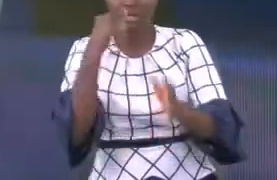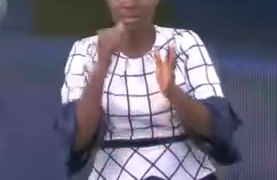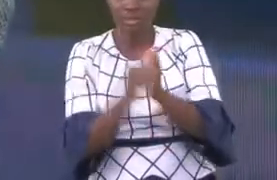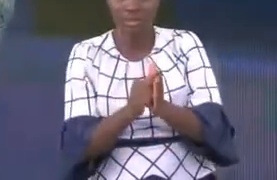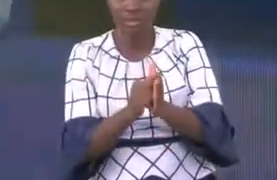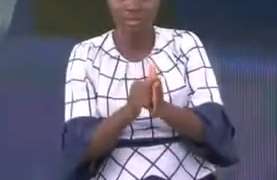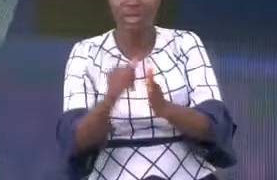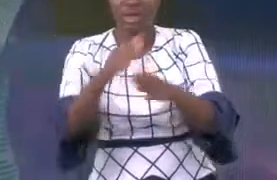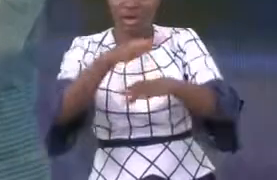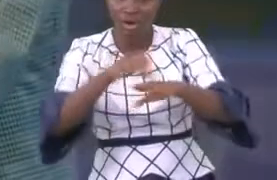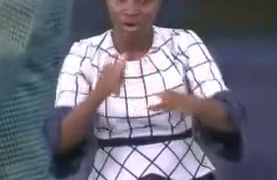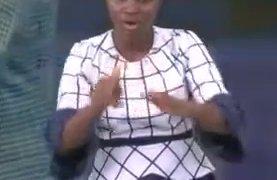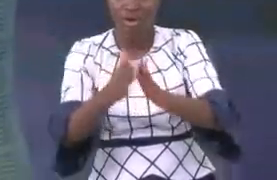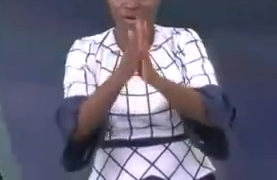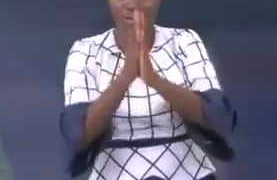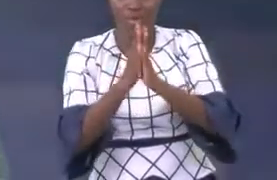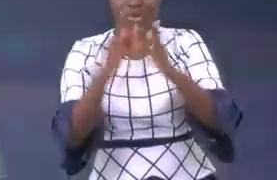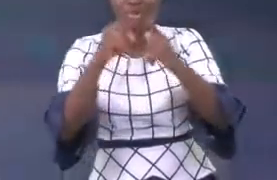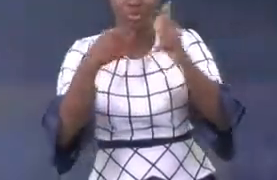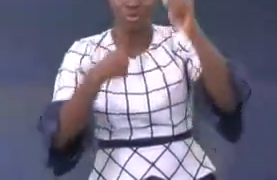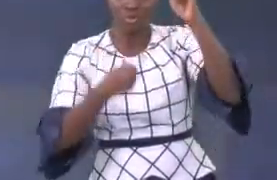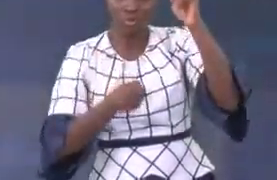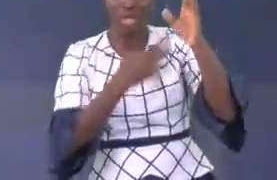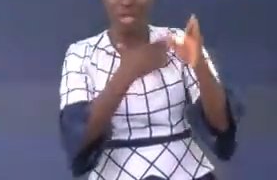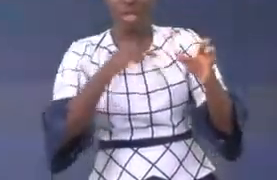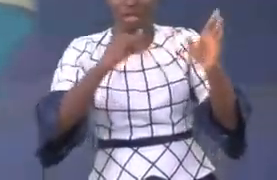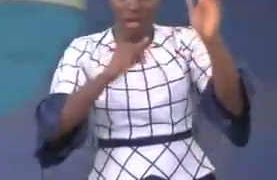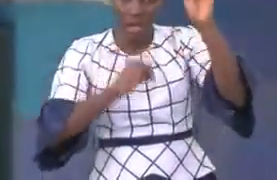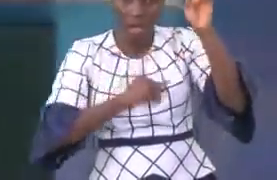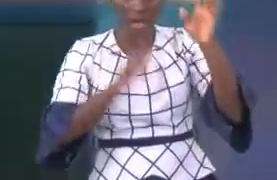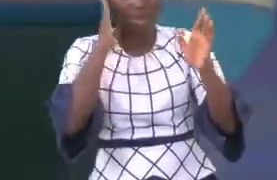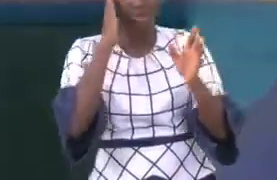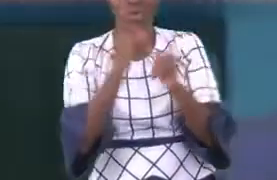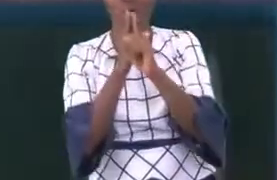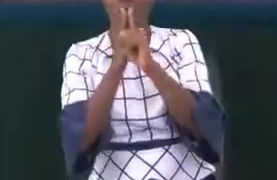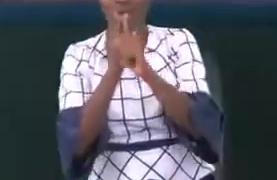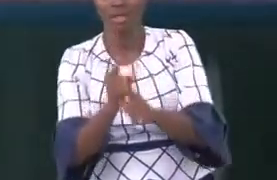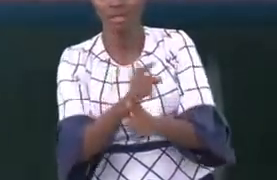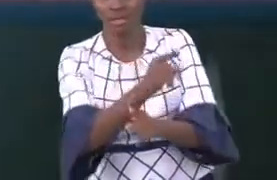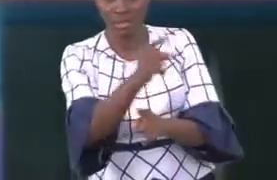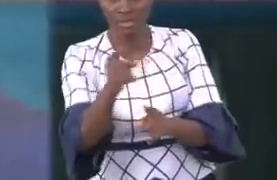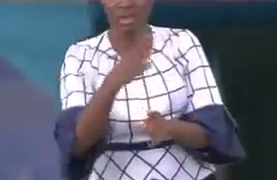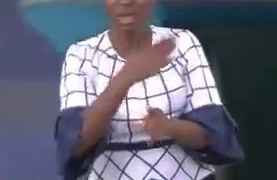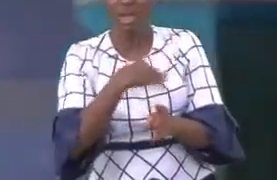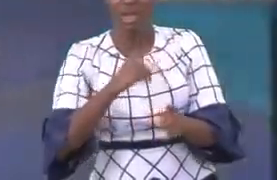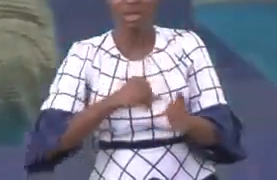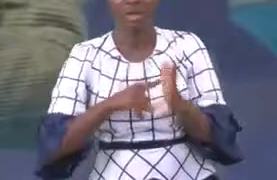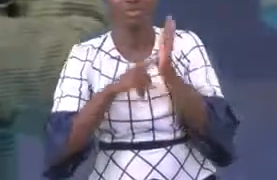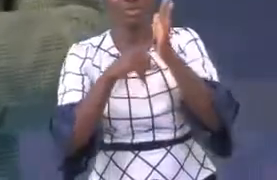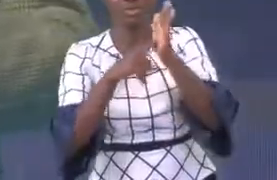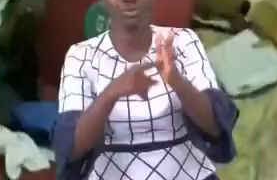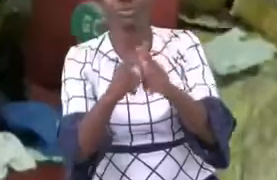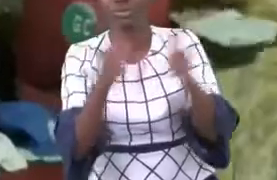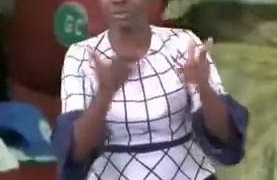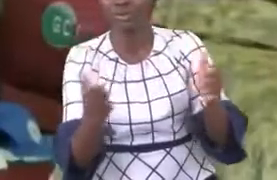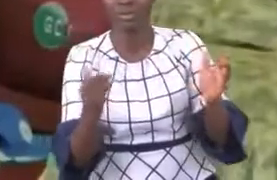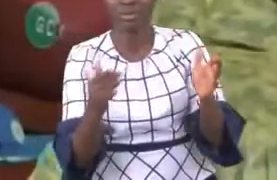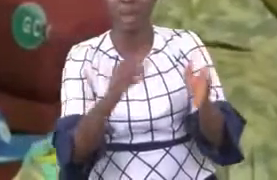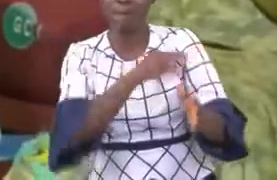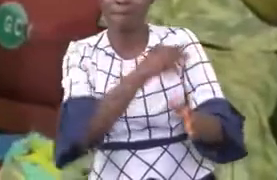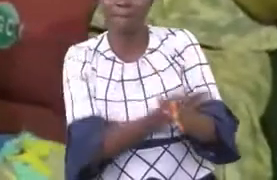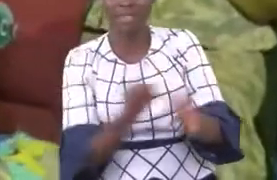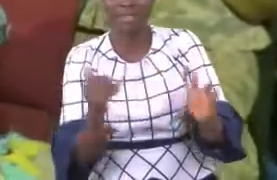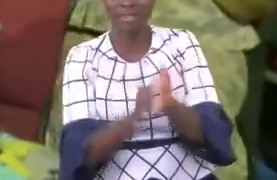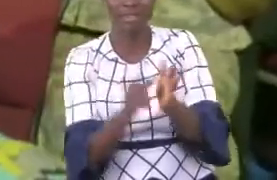mighty things which thou knowest not. What you have never seen, you'll see tonight.